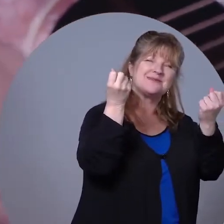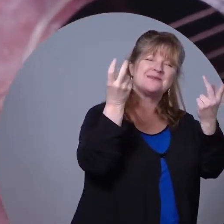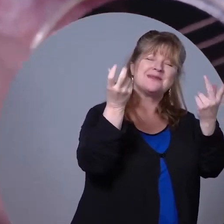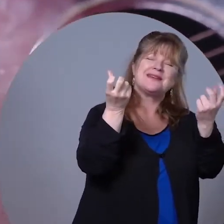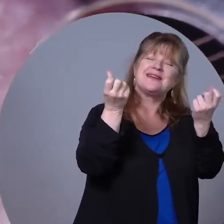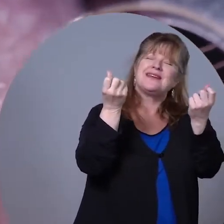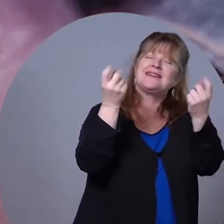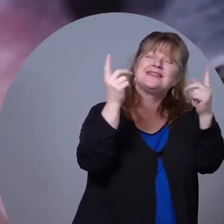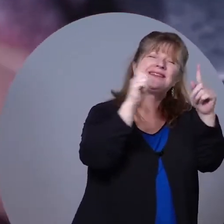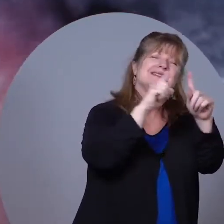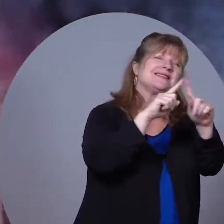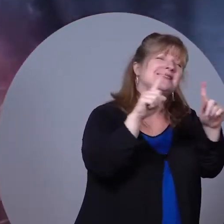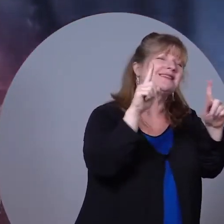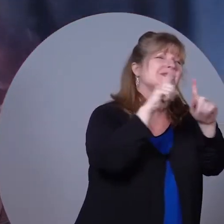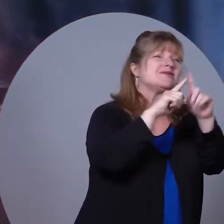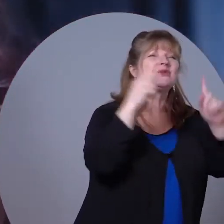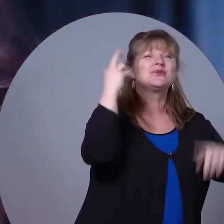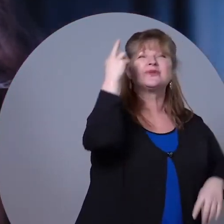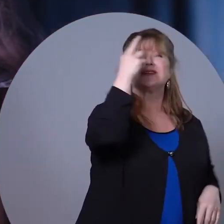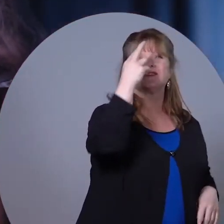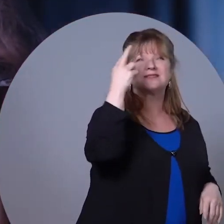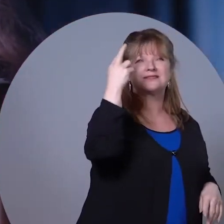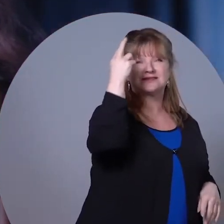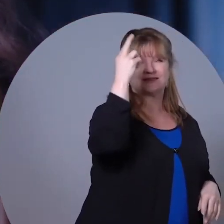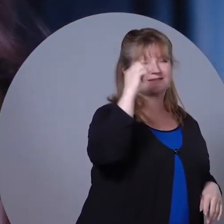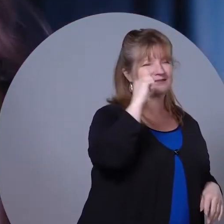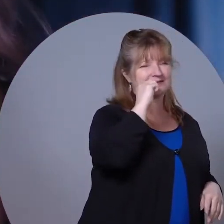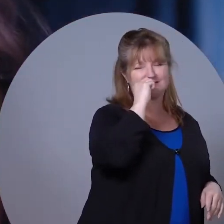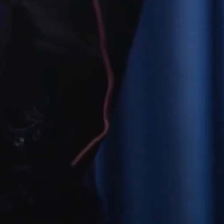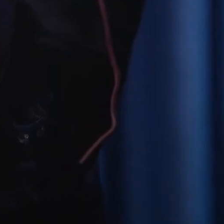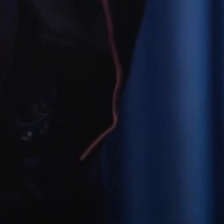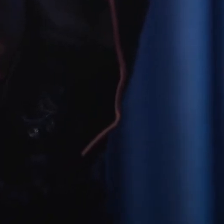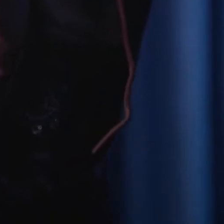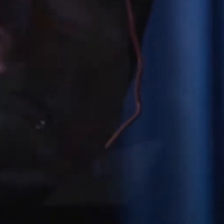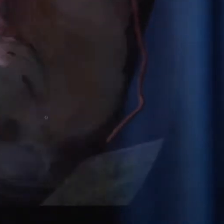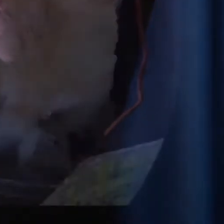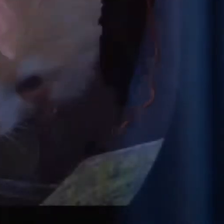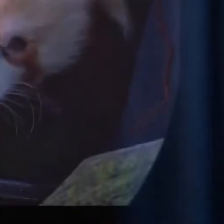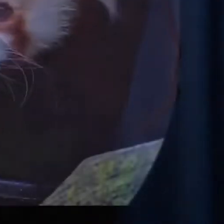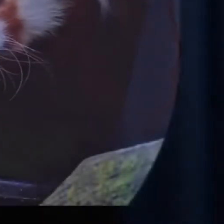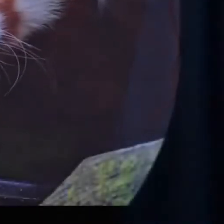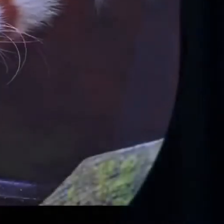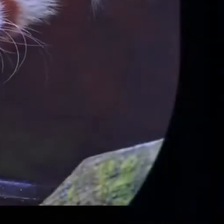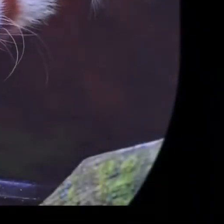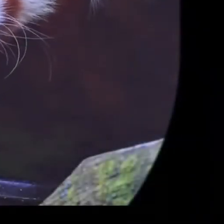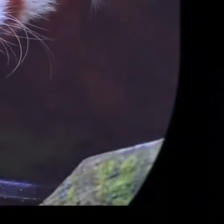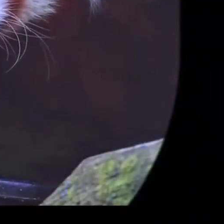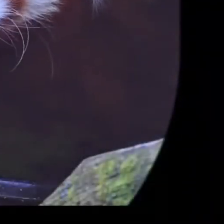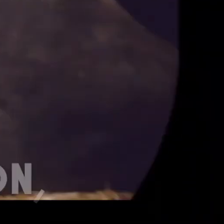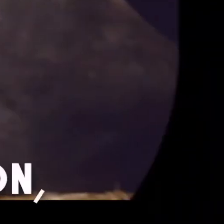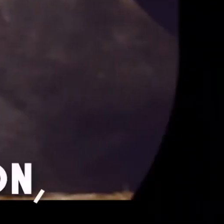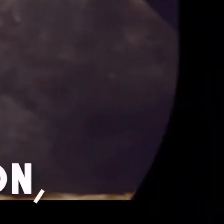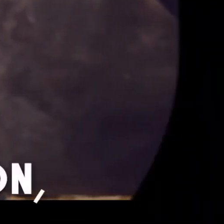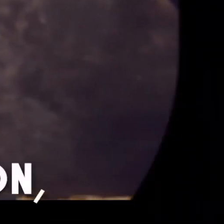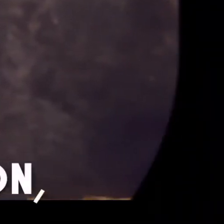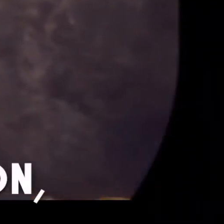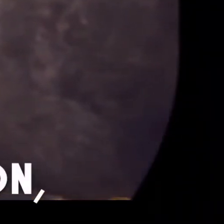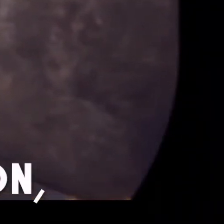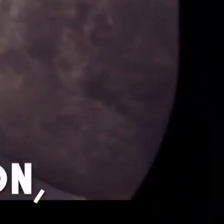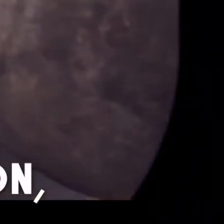and Walt had the songs, all King David's songs, and